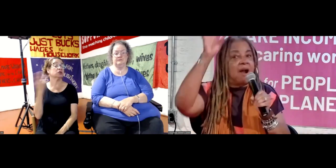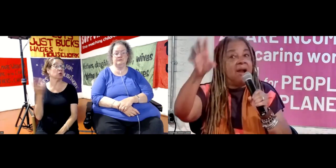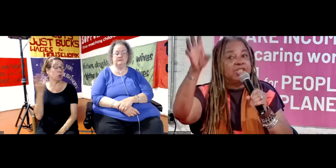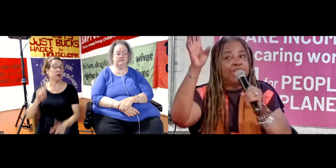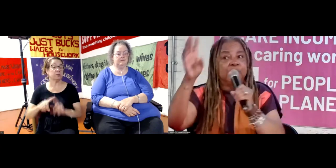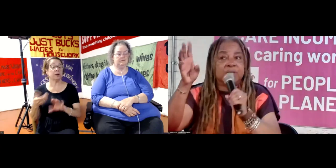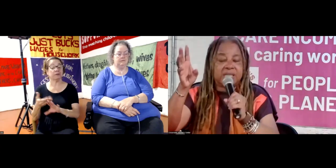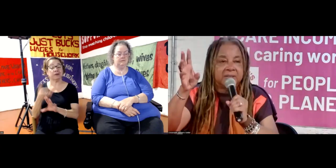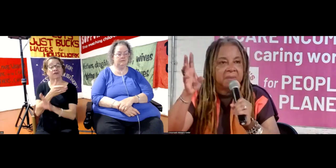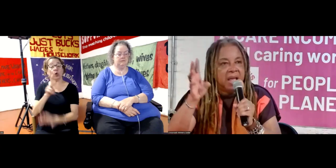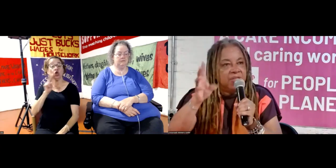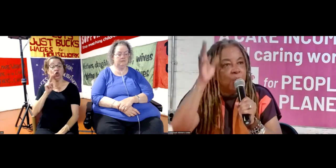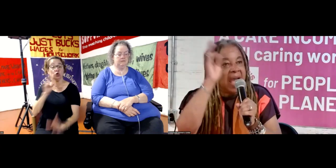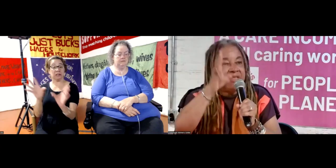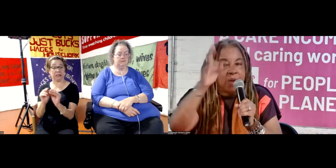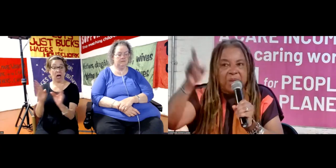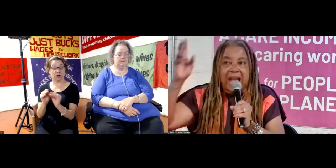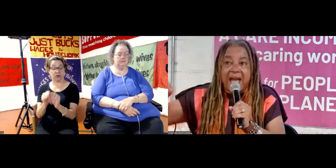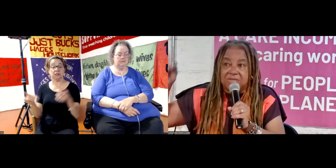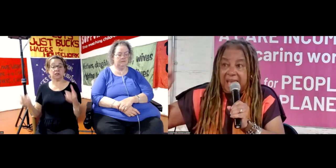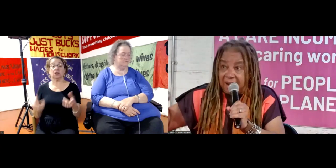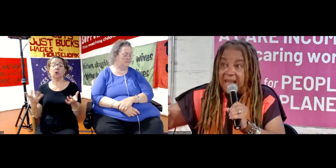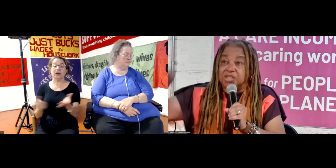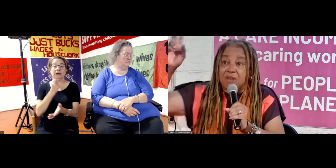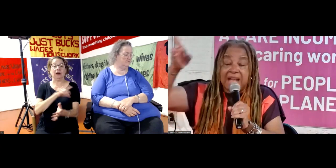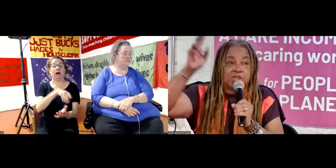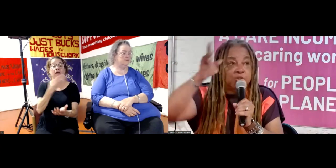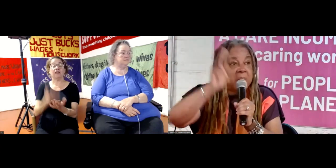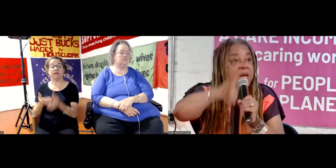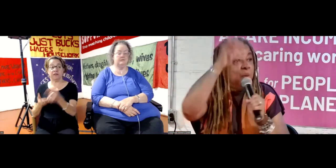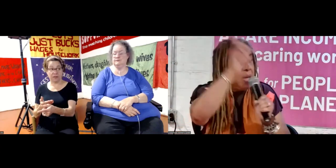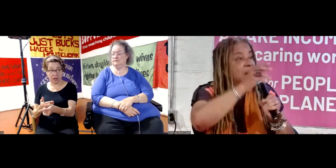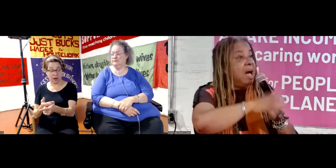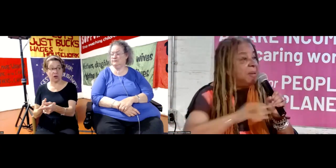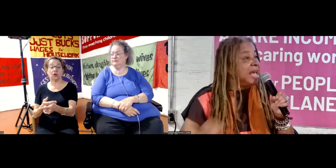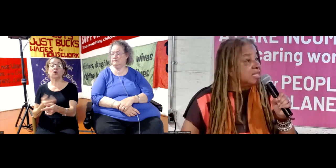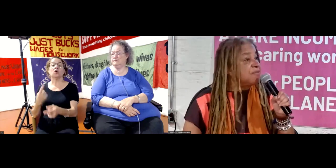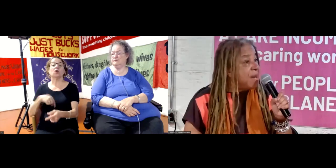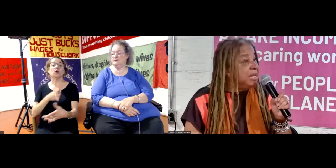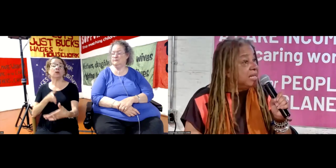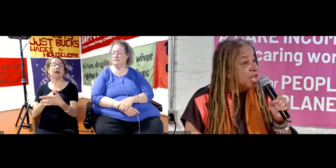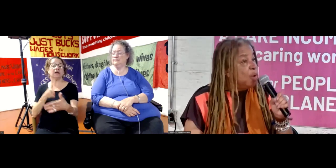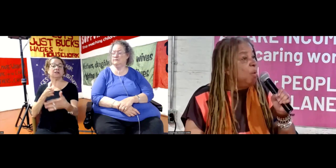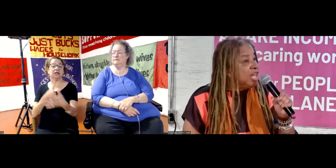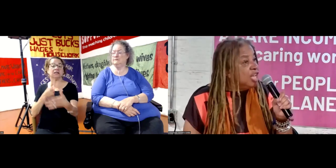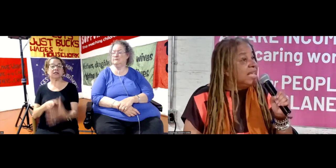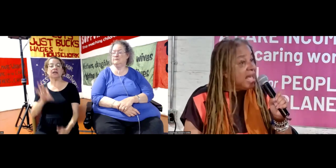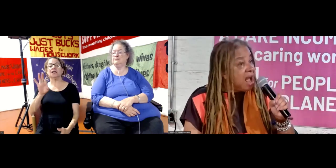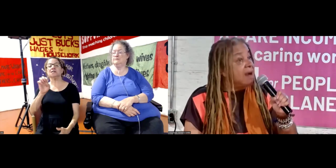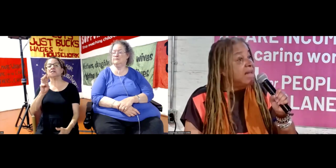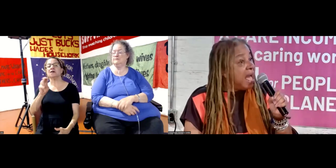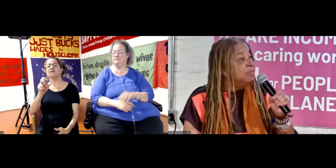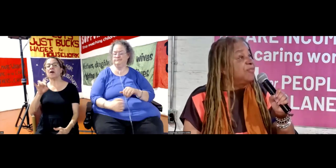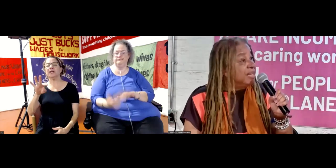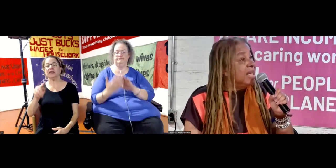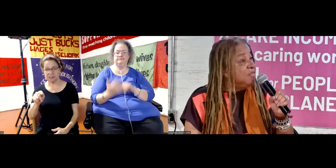that prior to Houston, the way that we got there as grassroots women, we were up against the feminists. We couldn't get